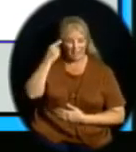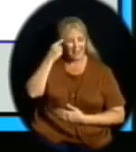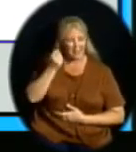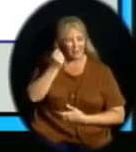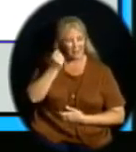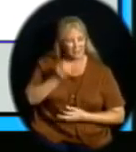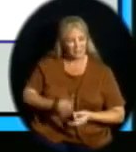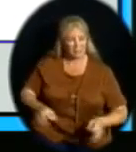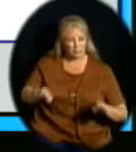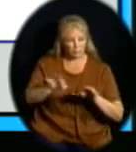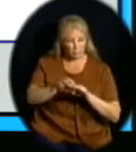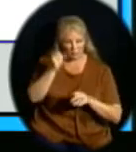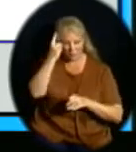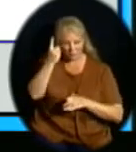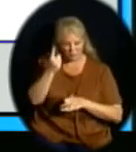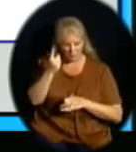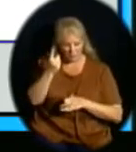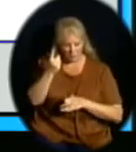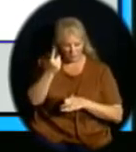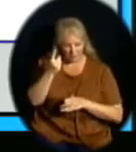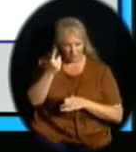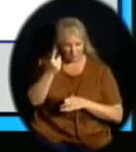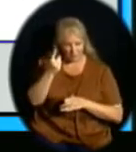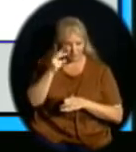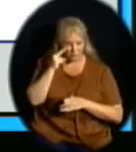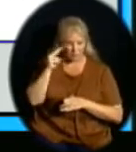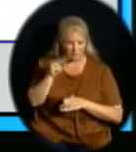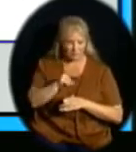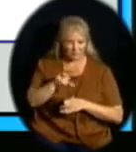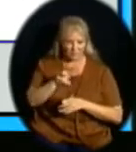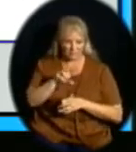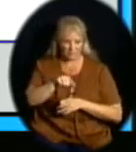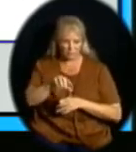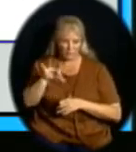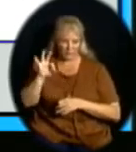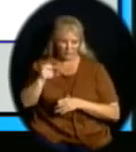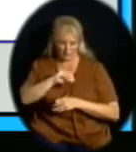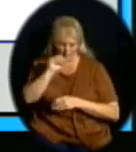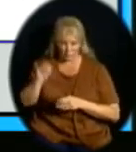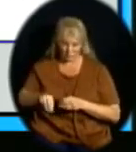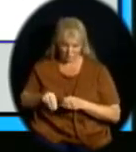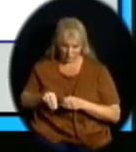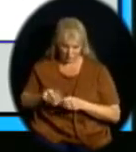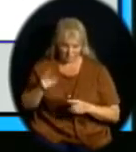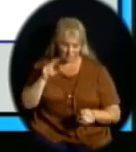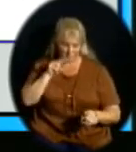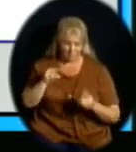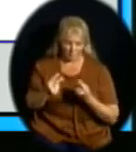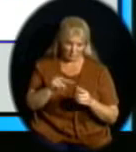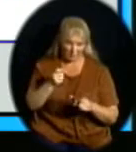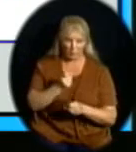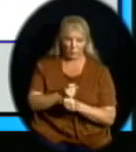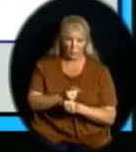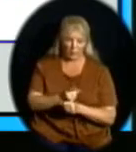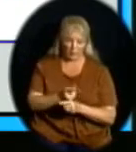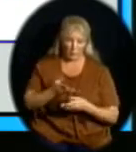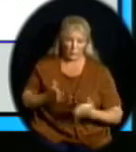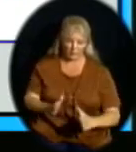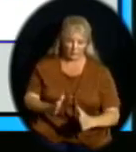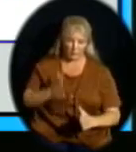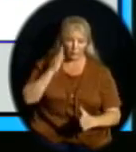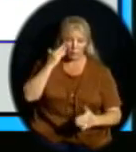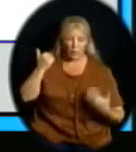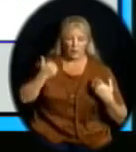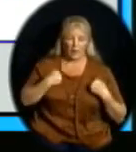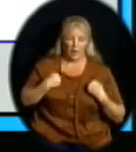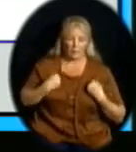that 6.9% in perspective. First of all, the increase from enrollment growth. And this is not only enrollment growth